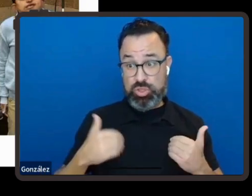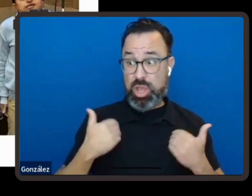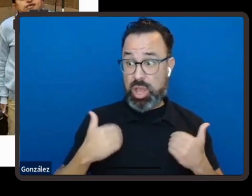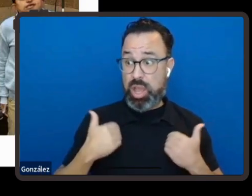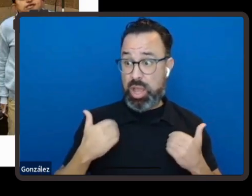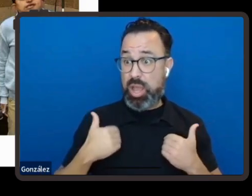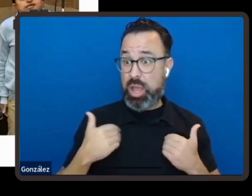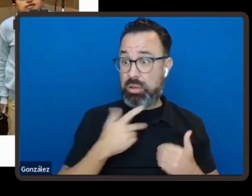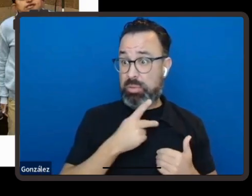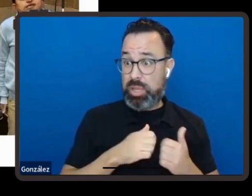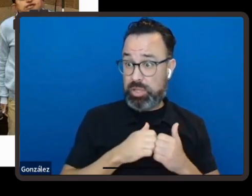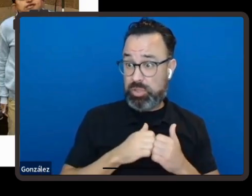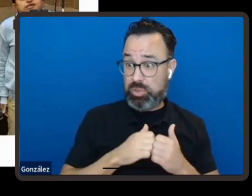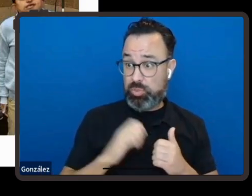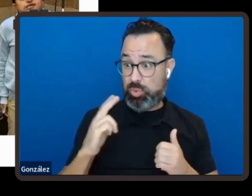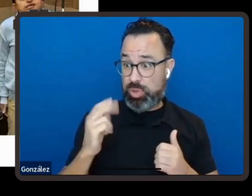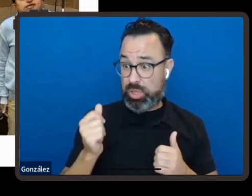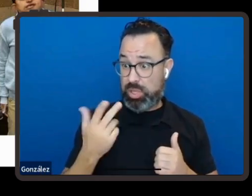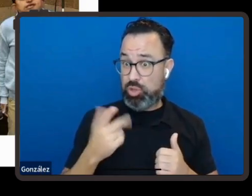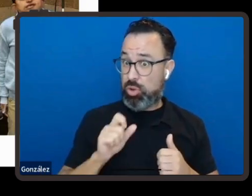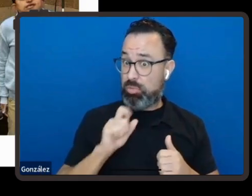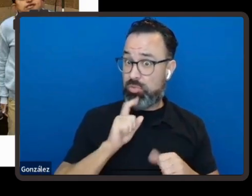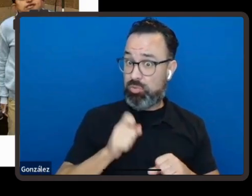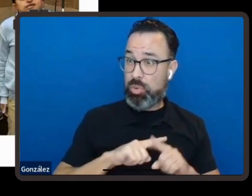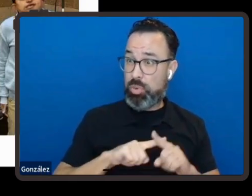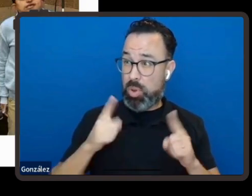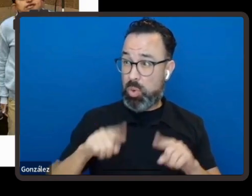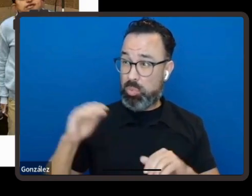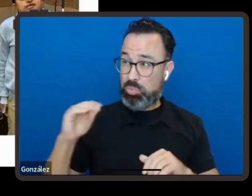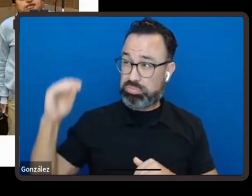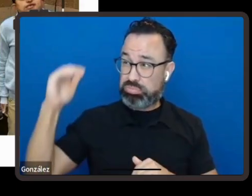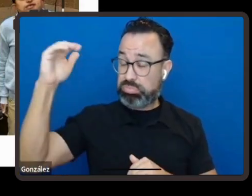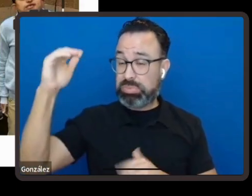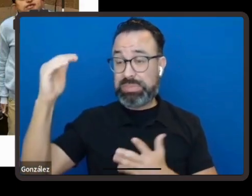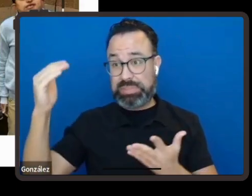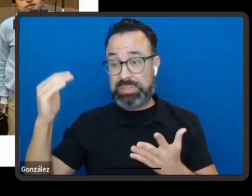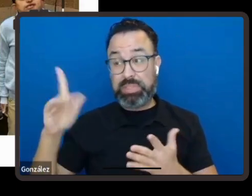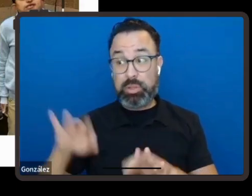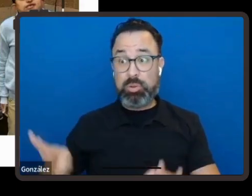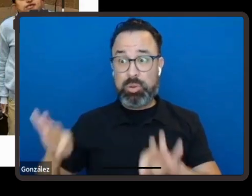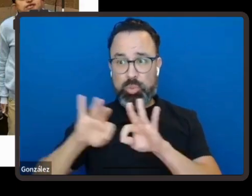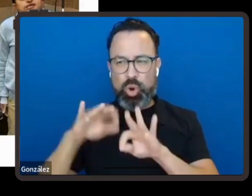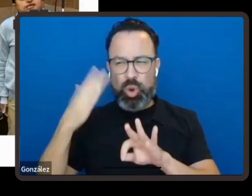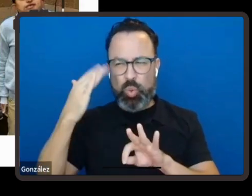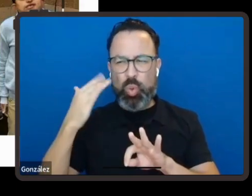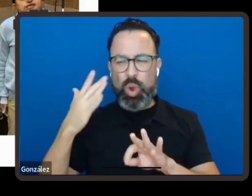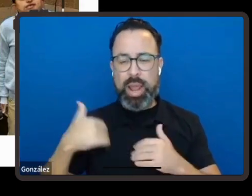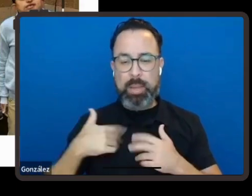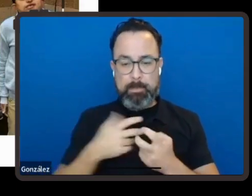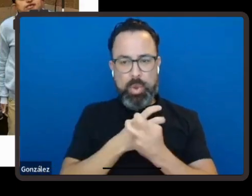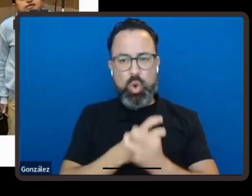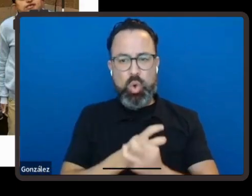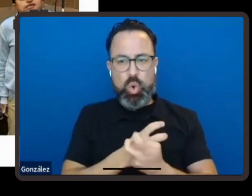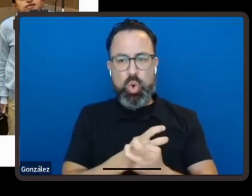is it important? You've got essentially your bones, which are probably one of the most important things, your general